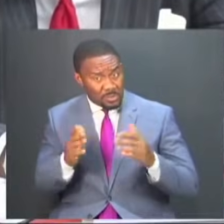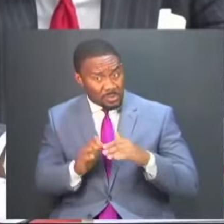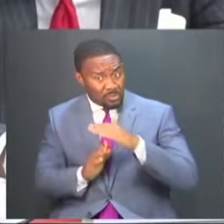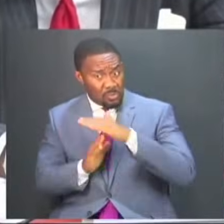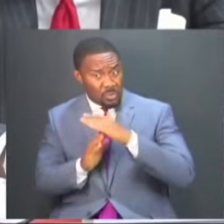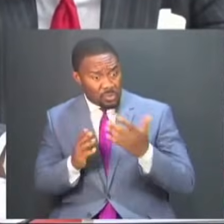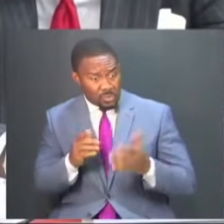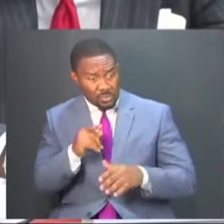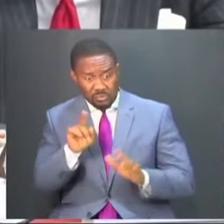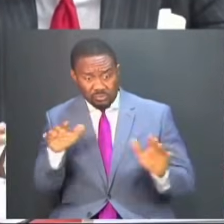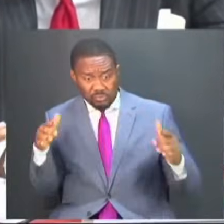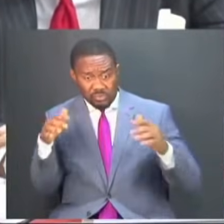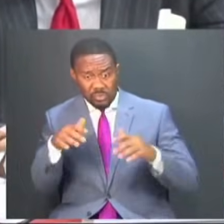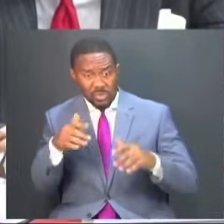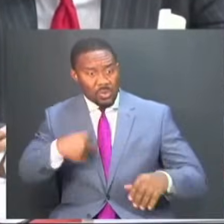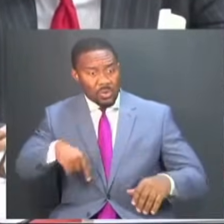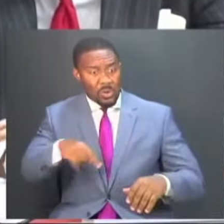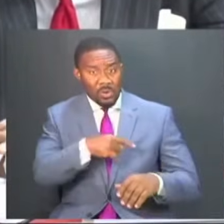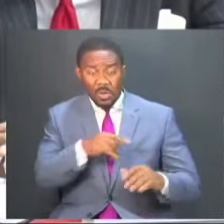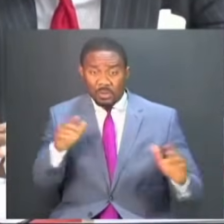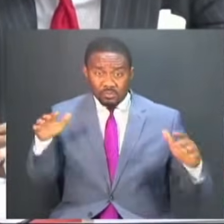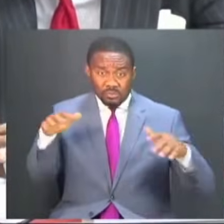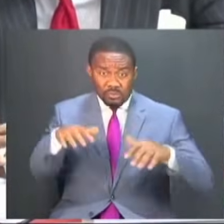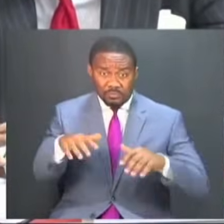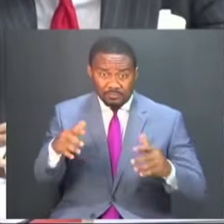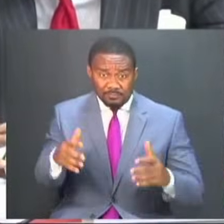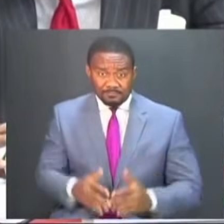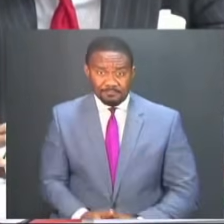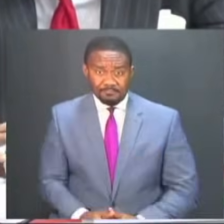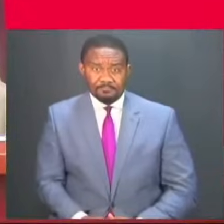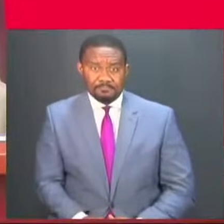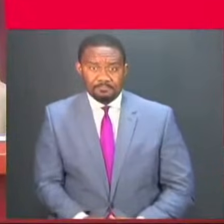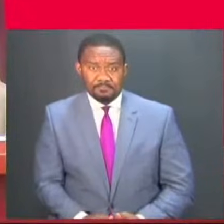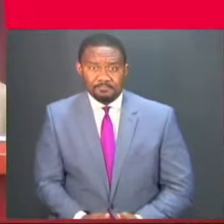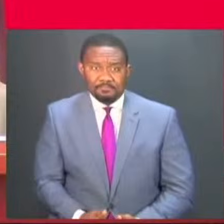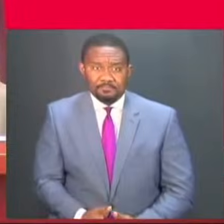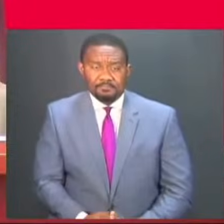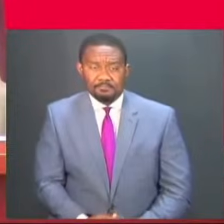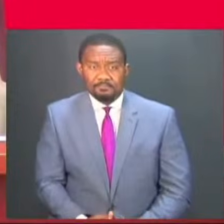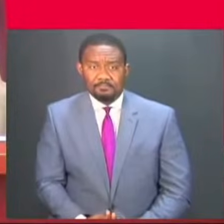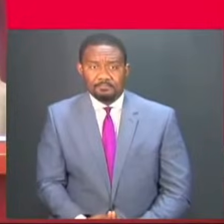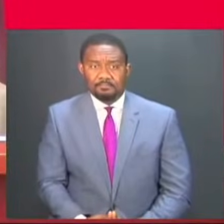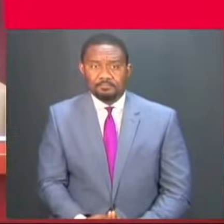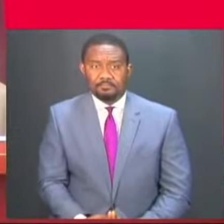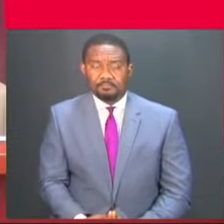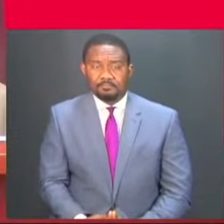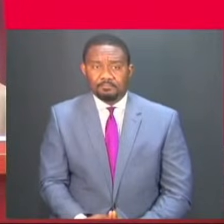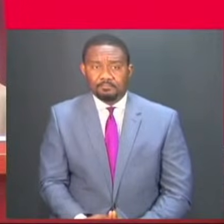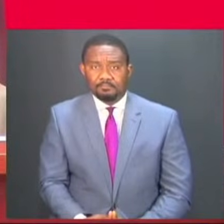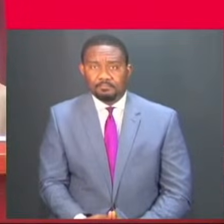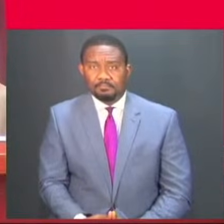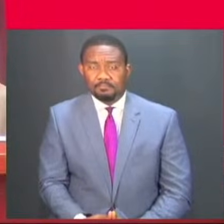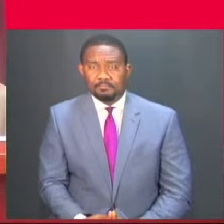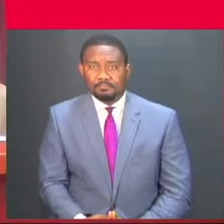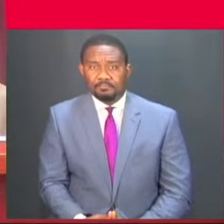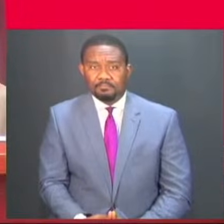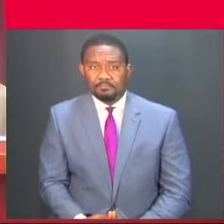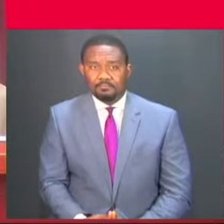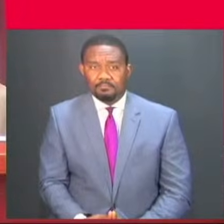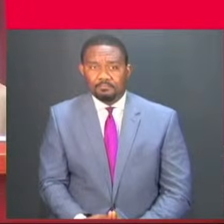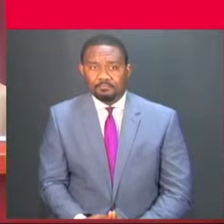whole, deal with the PRC? Rest assured, we'll do that once there is some agreement at the